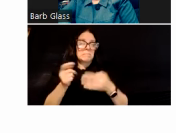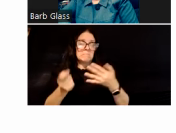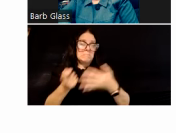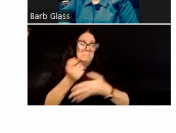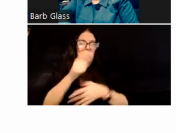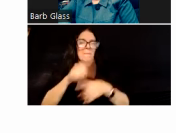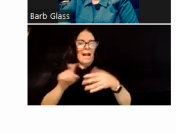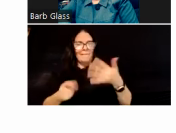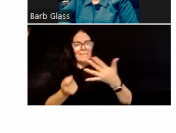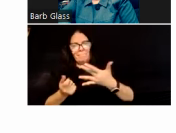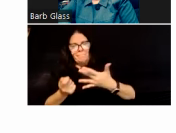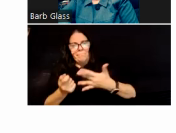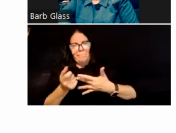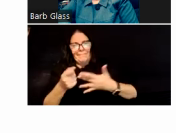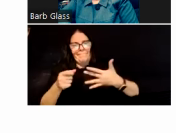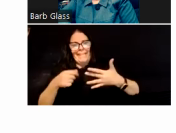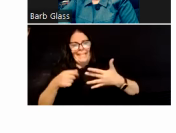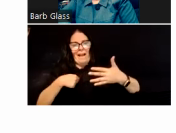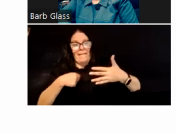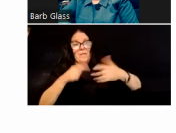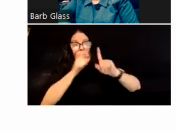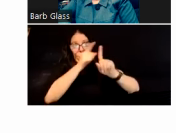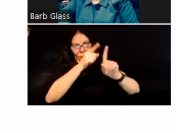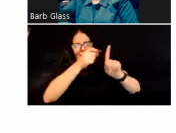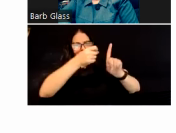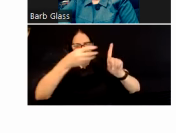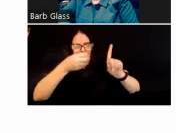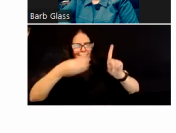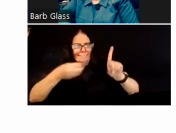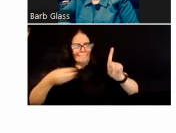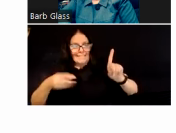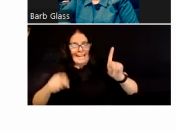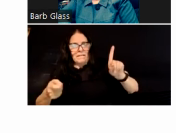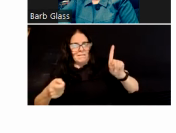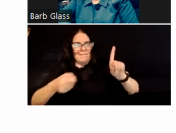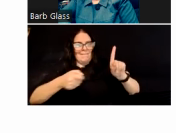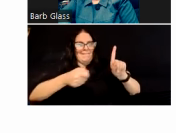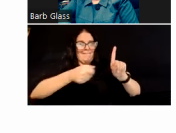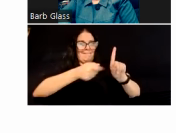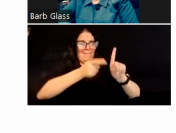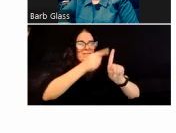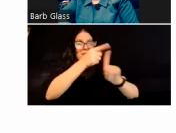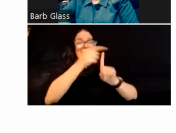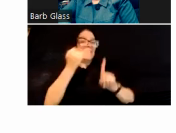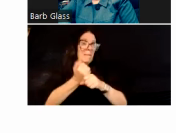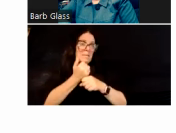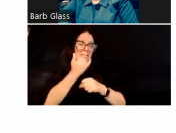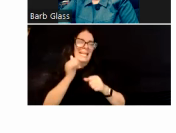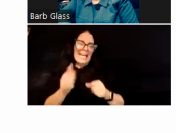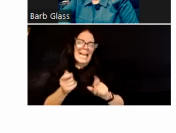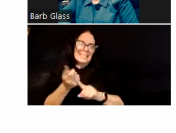have to start at the sub goal. So you can do it. If you make an error, you can actually delete it.